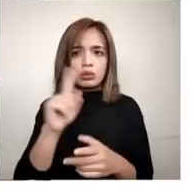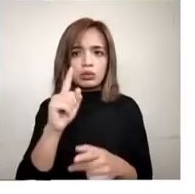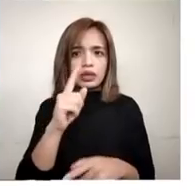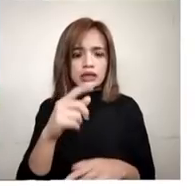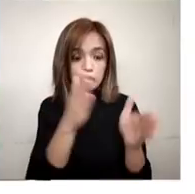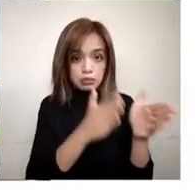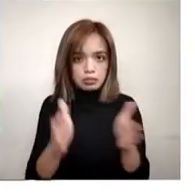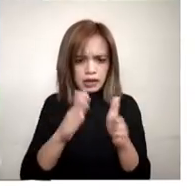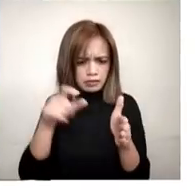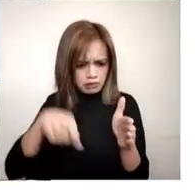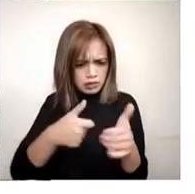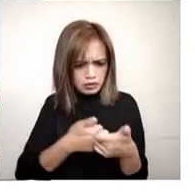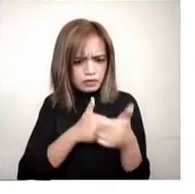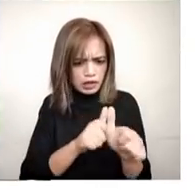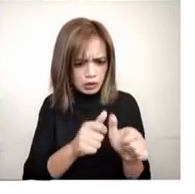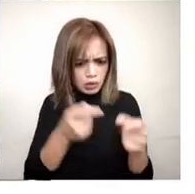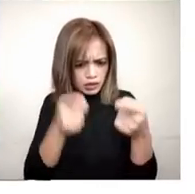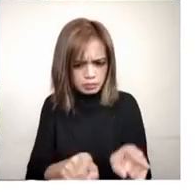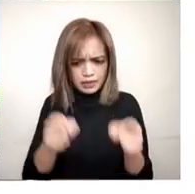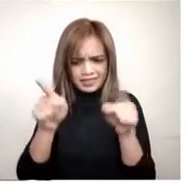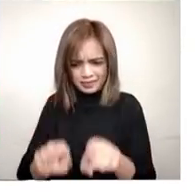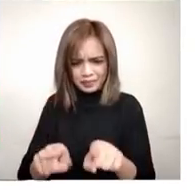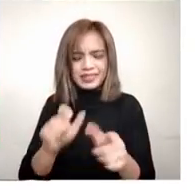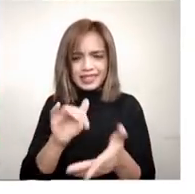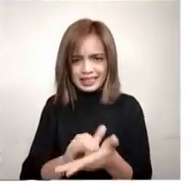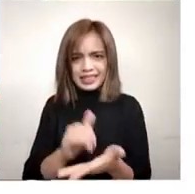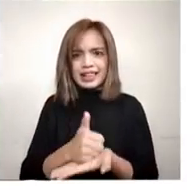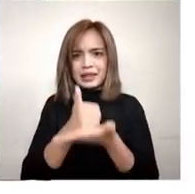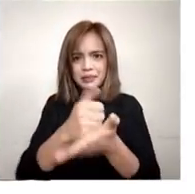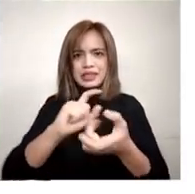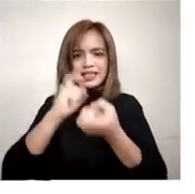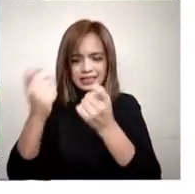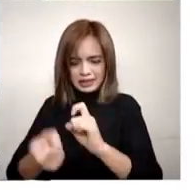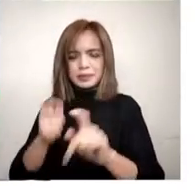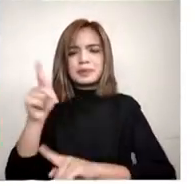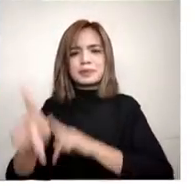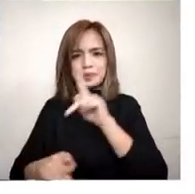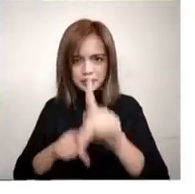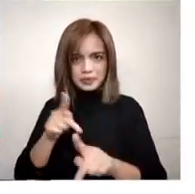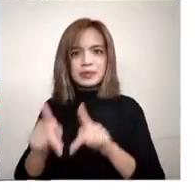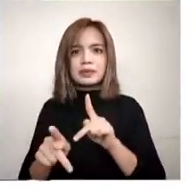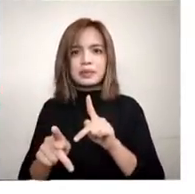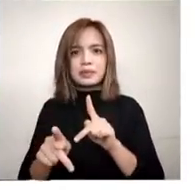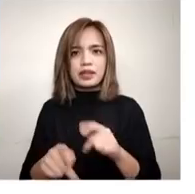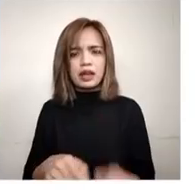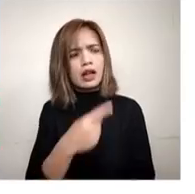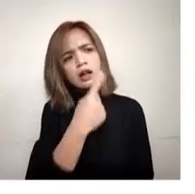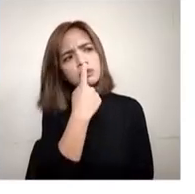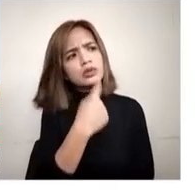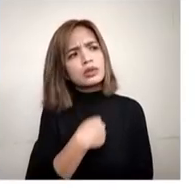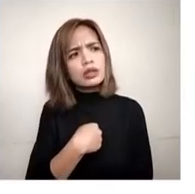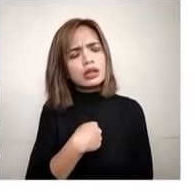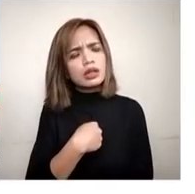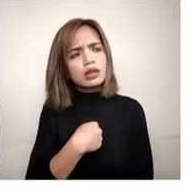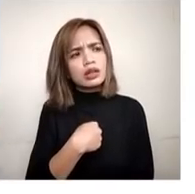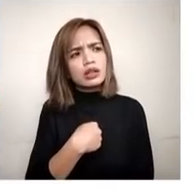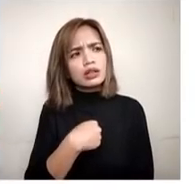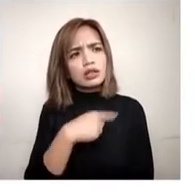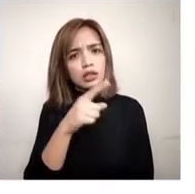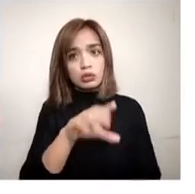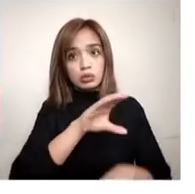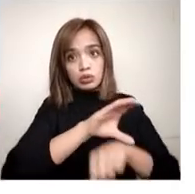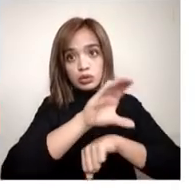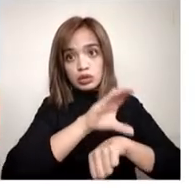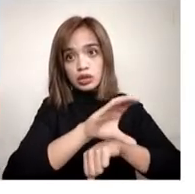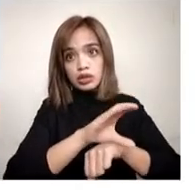that is going to make a difference for the people. I was told, Secretary, that consultation has